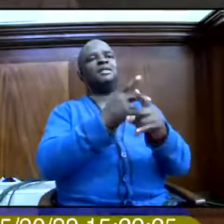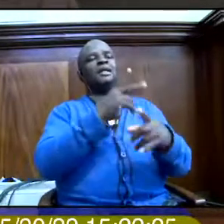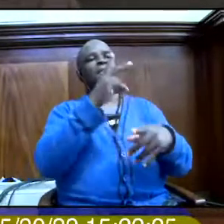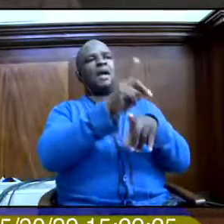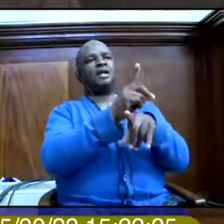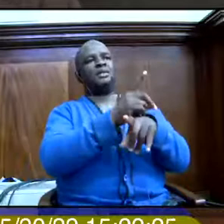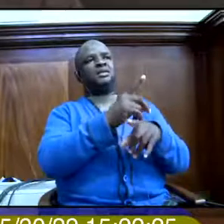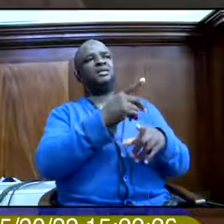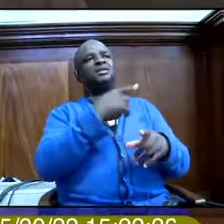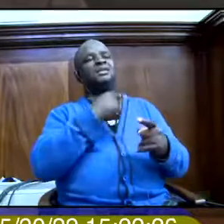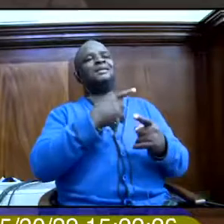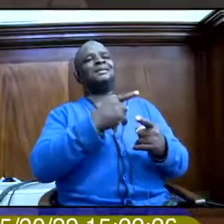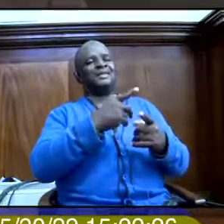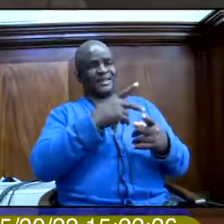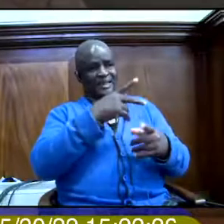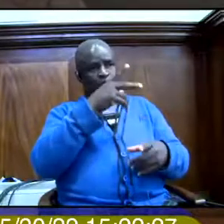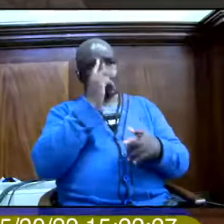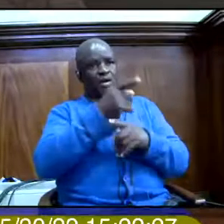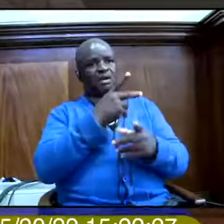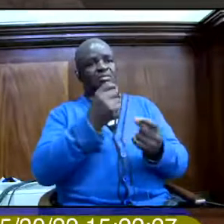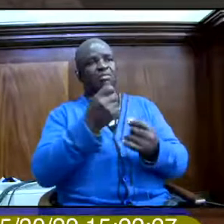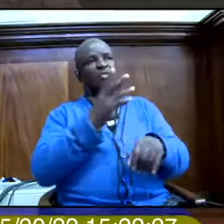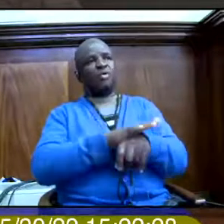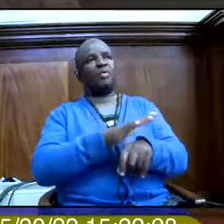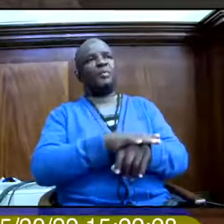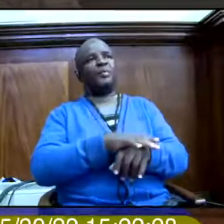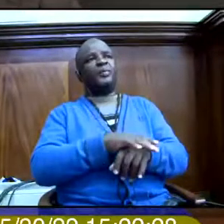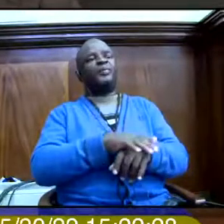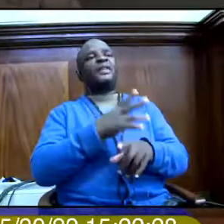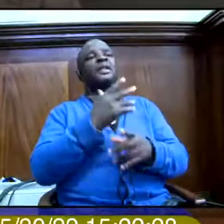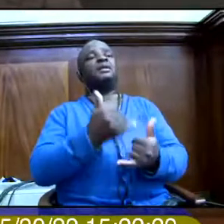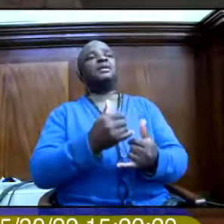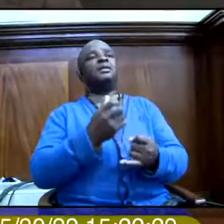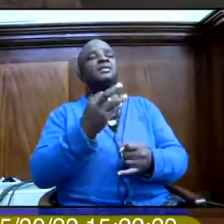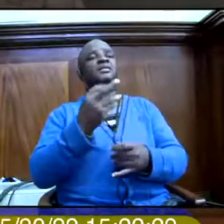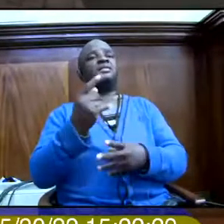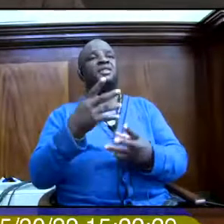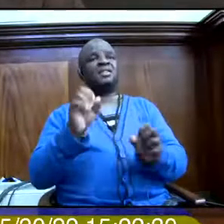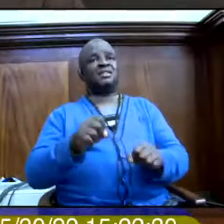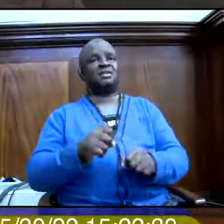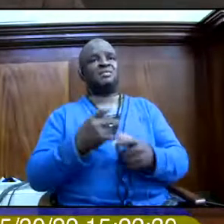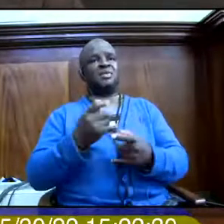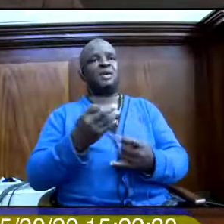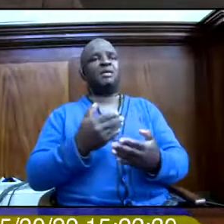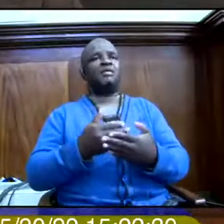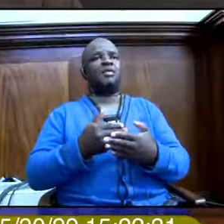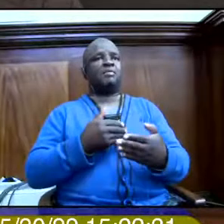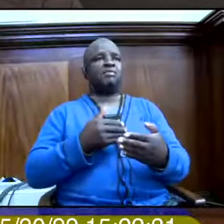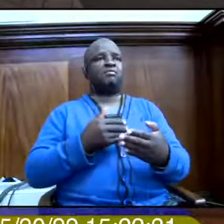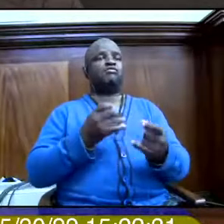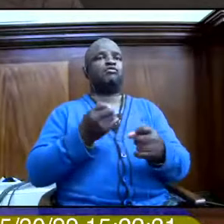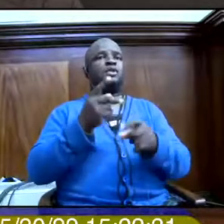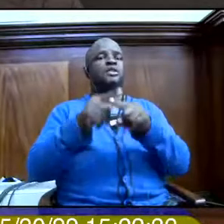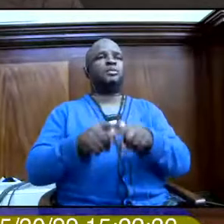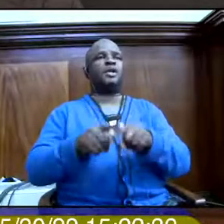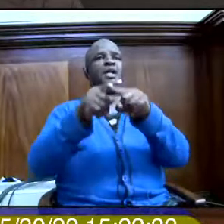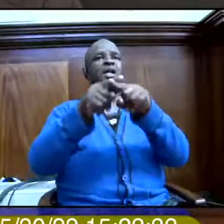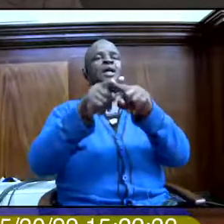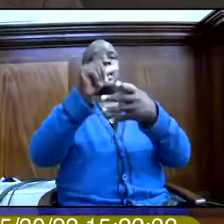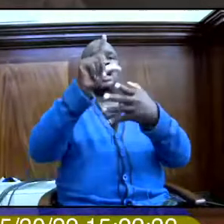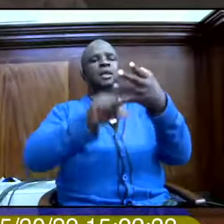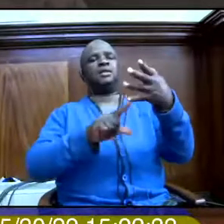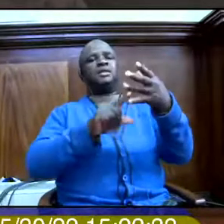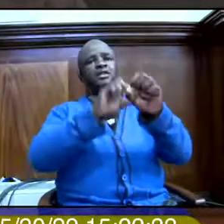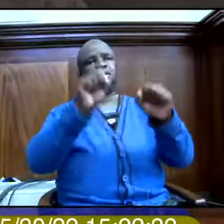parties given the present electoral system that we have which is largely based on a leased